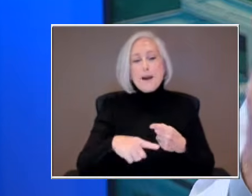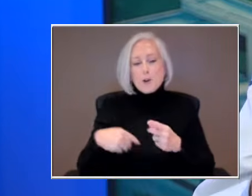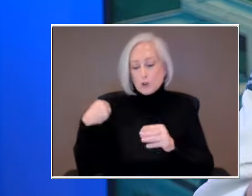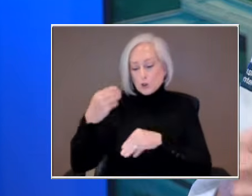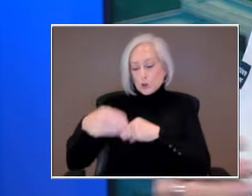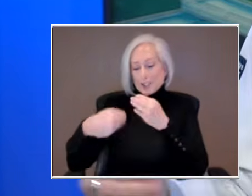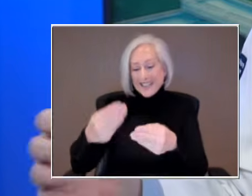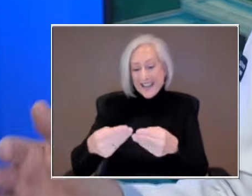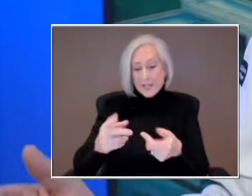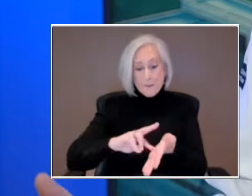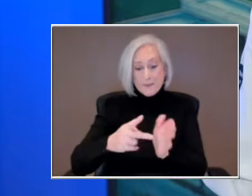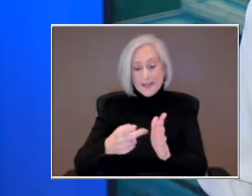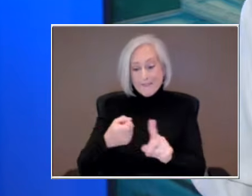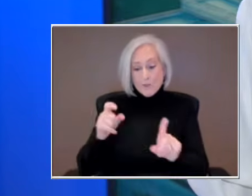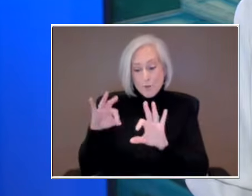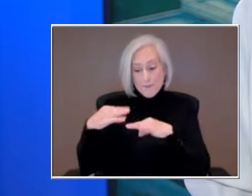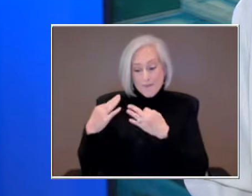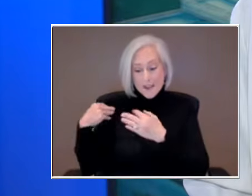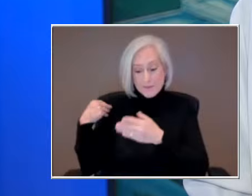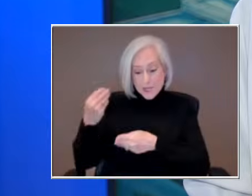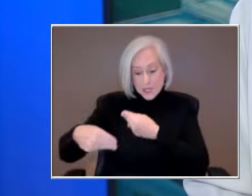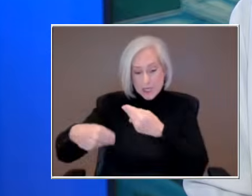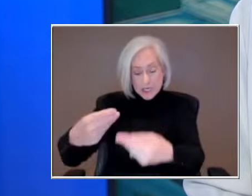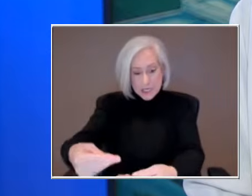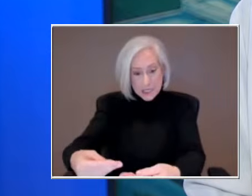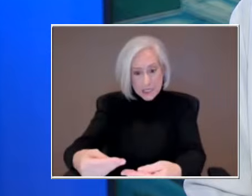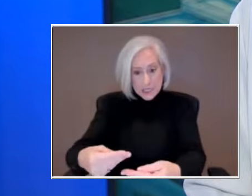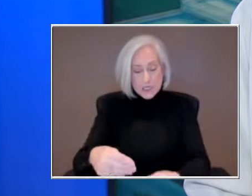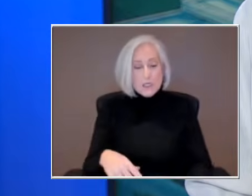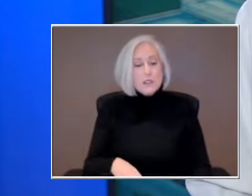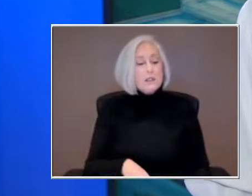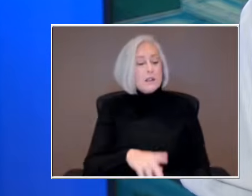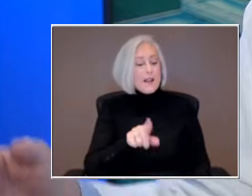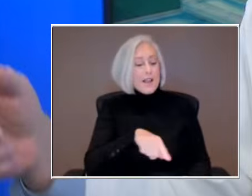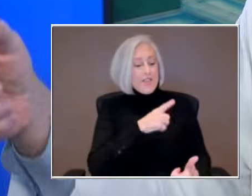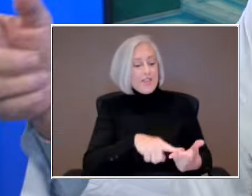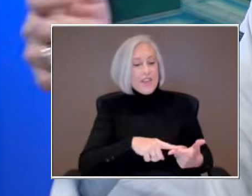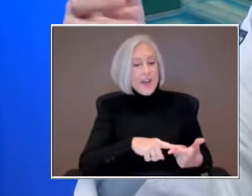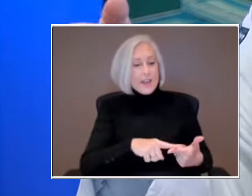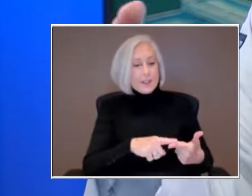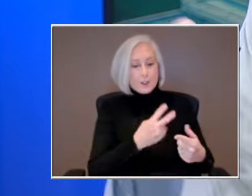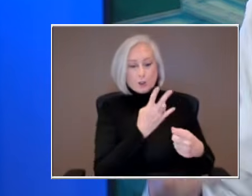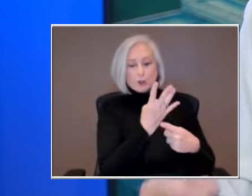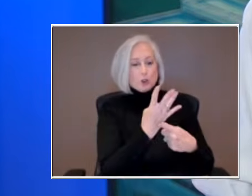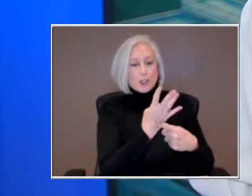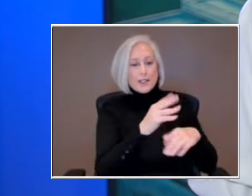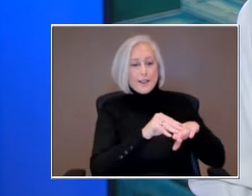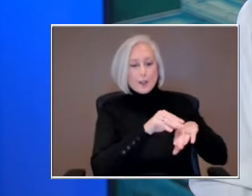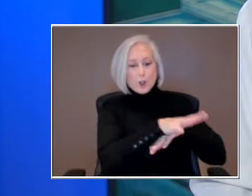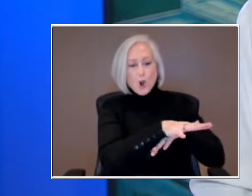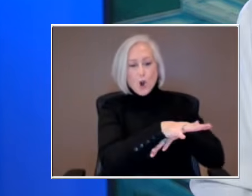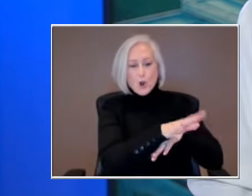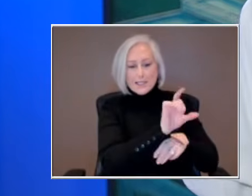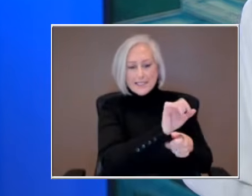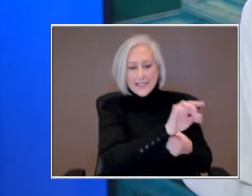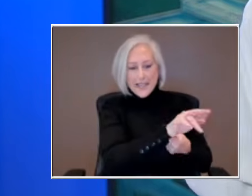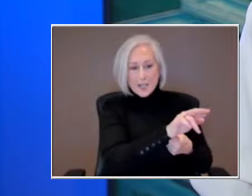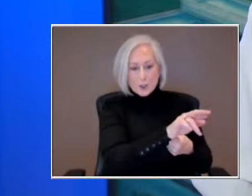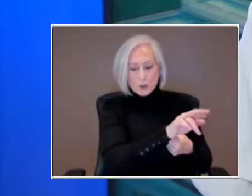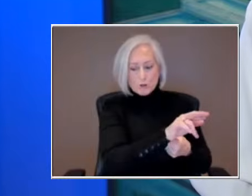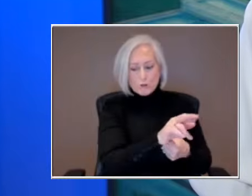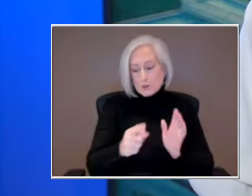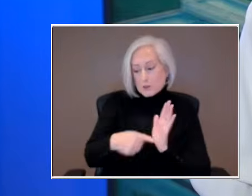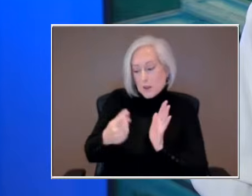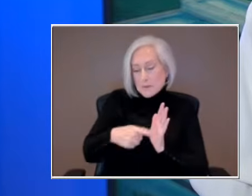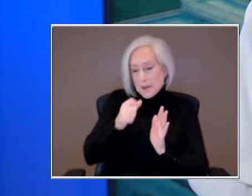And it is. But then we talk about genes that are causing cancer, and sometimes those are not genes that your parents gave you. One of